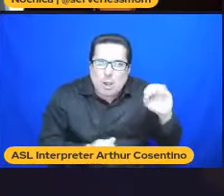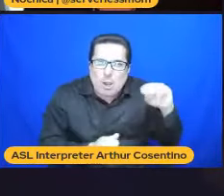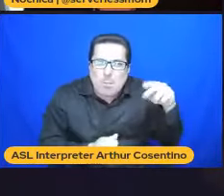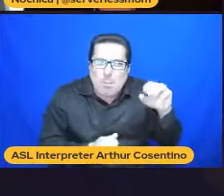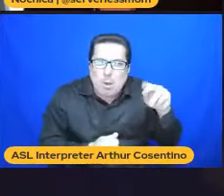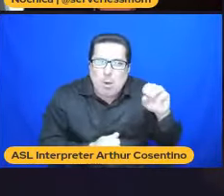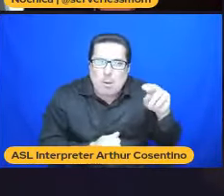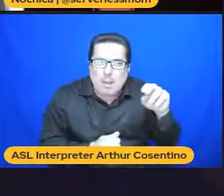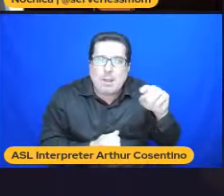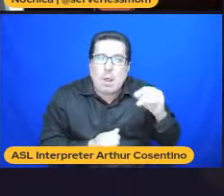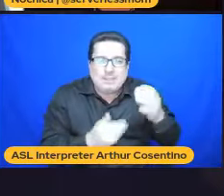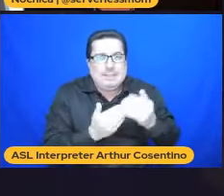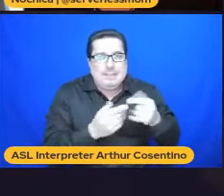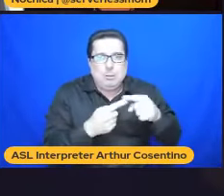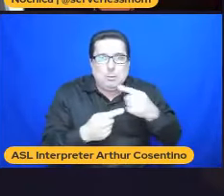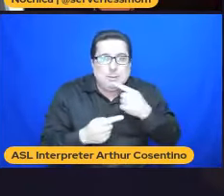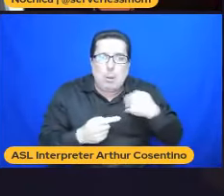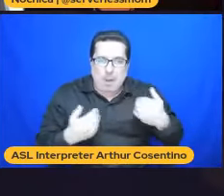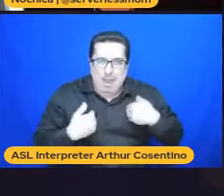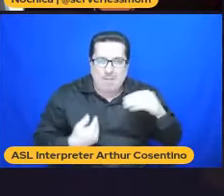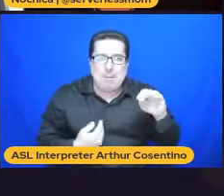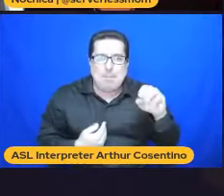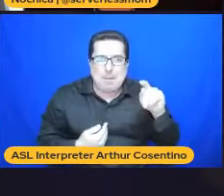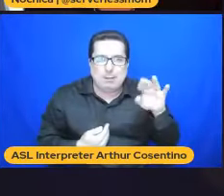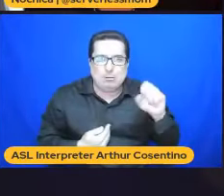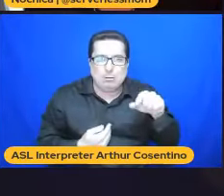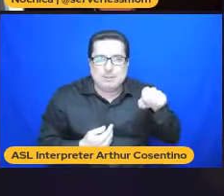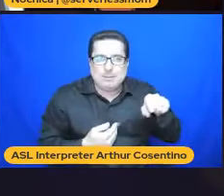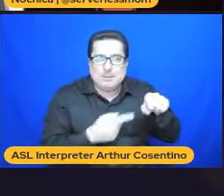yeah, we have metrics that will give us that right away.